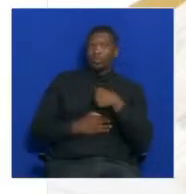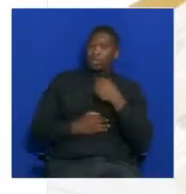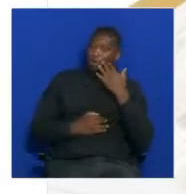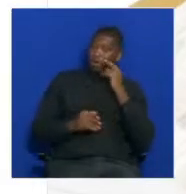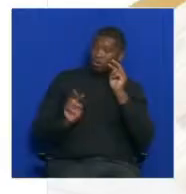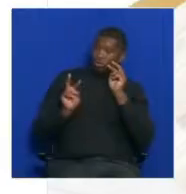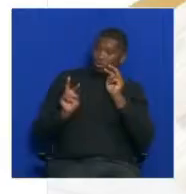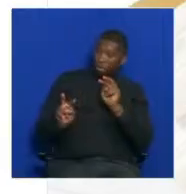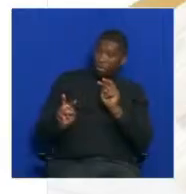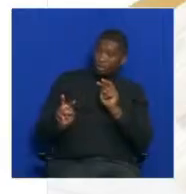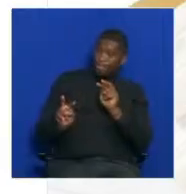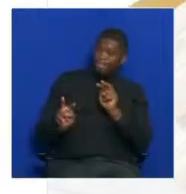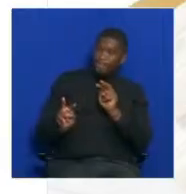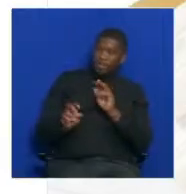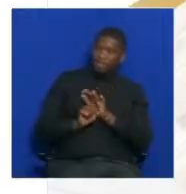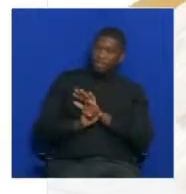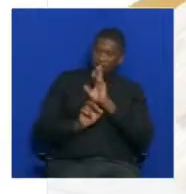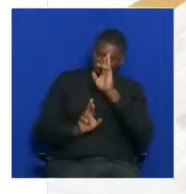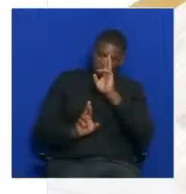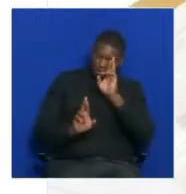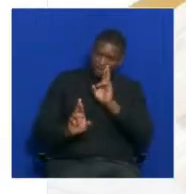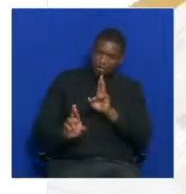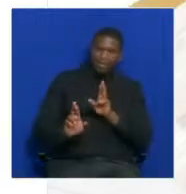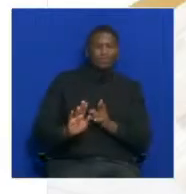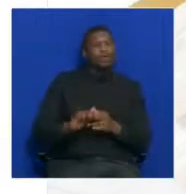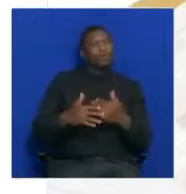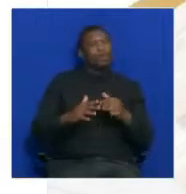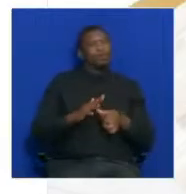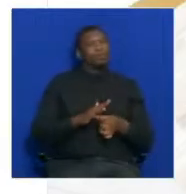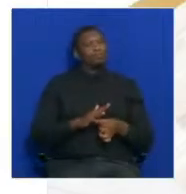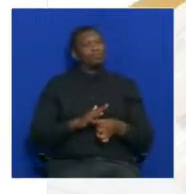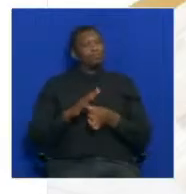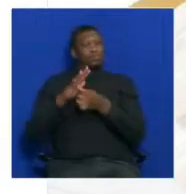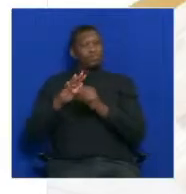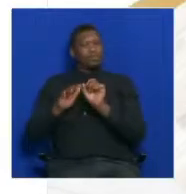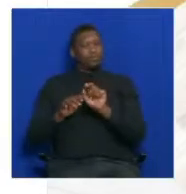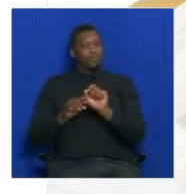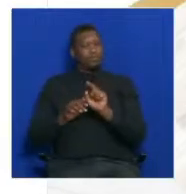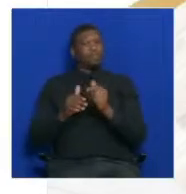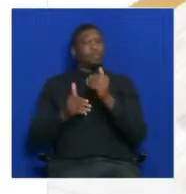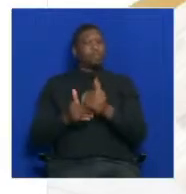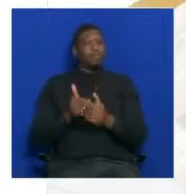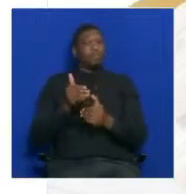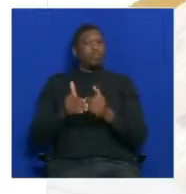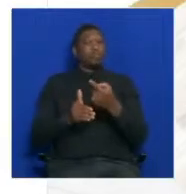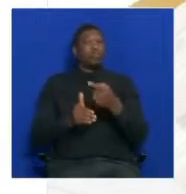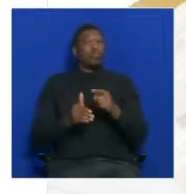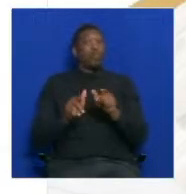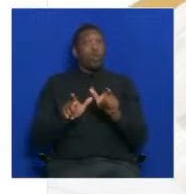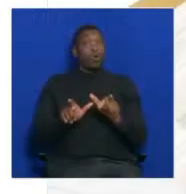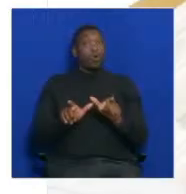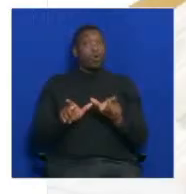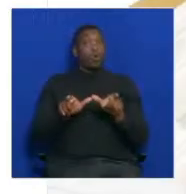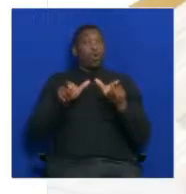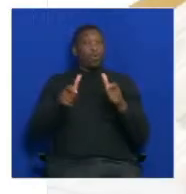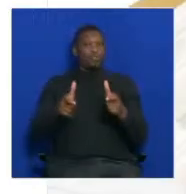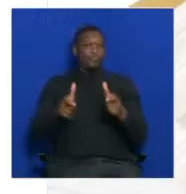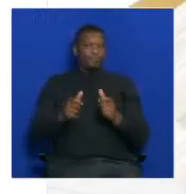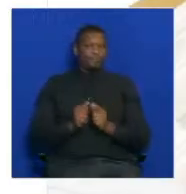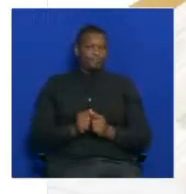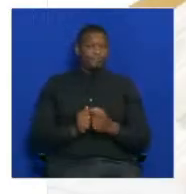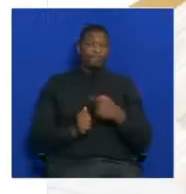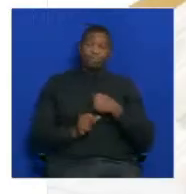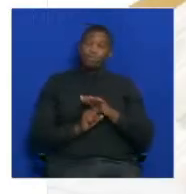respectful view, is the significance of the process for the Commission work. I'm aware that